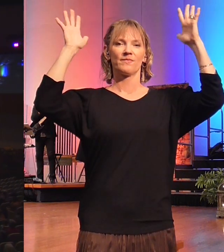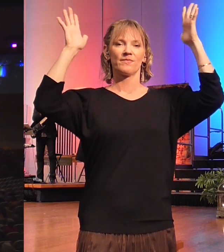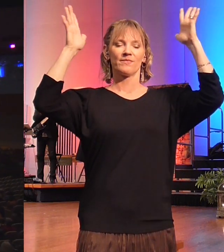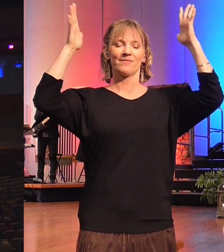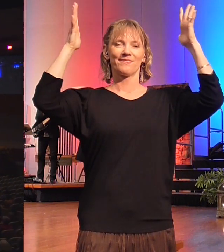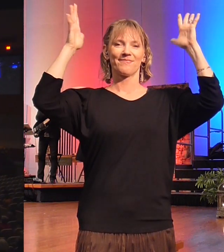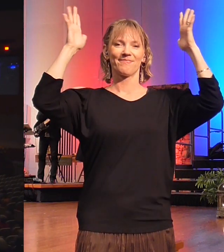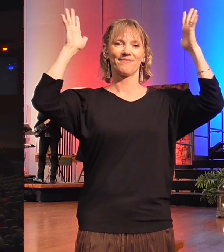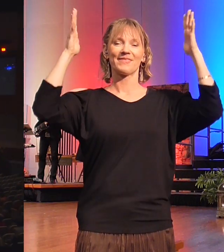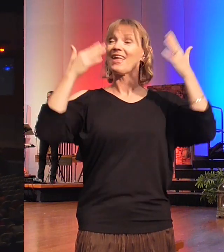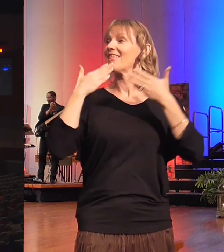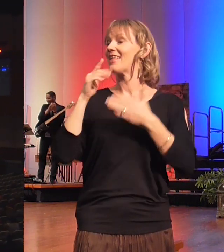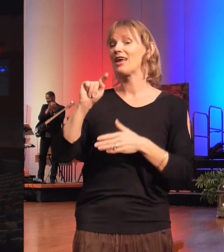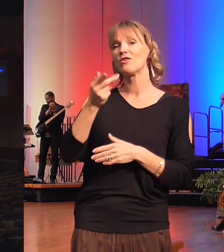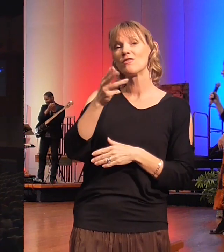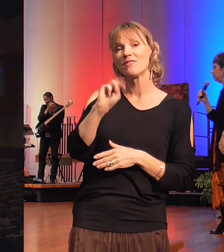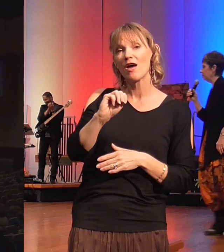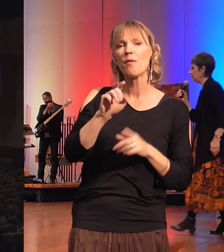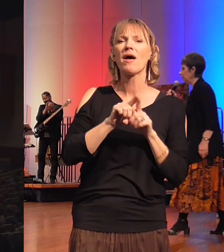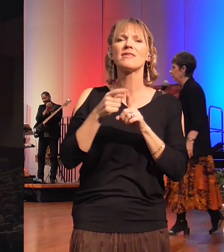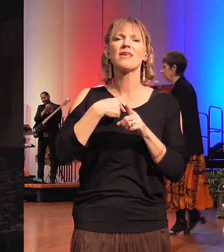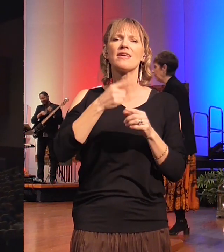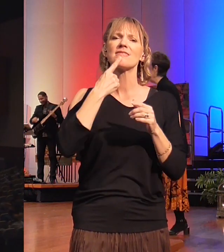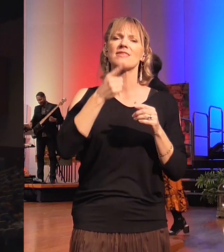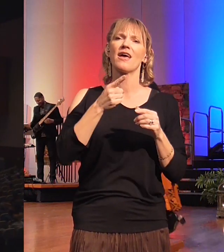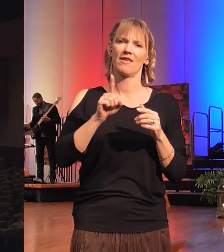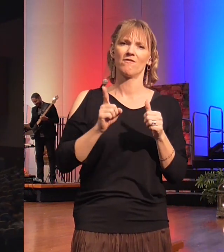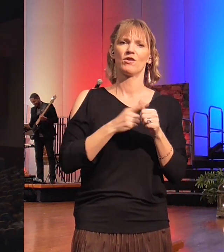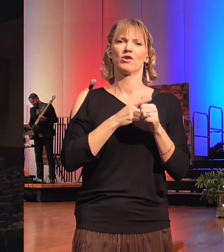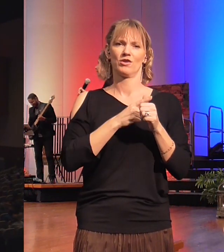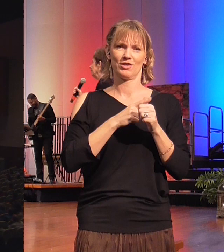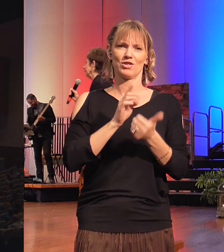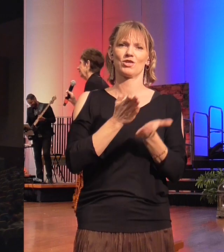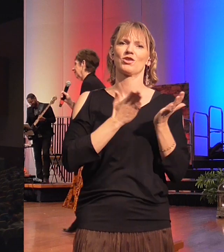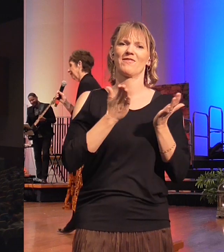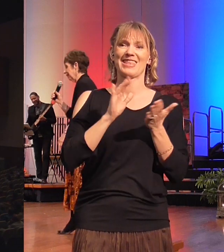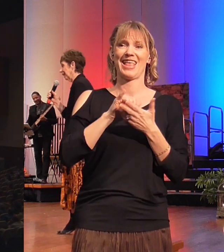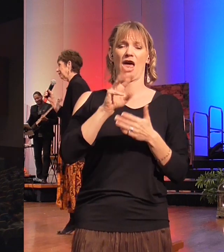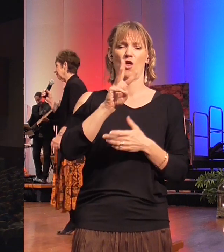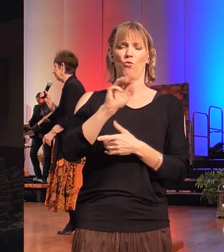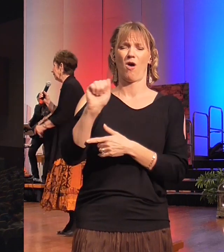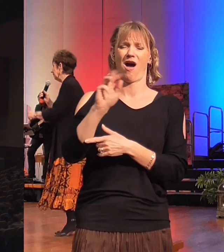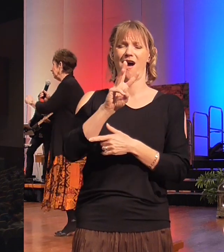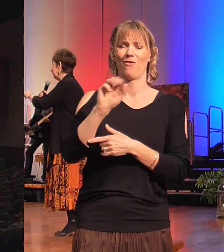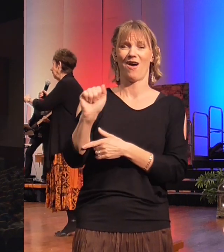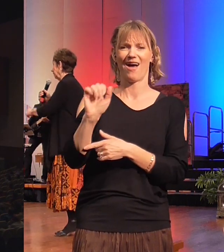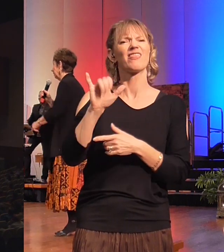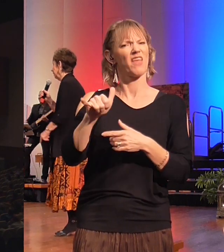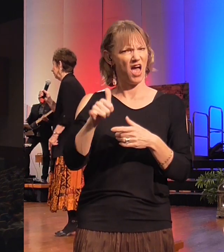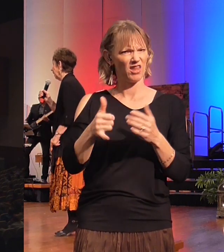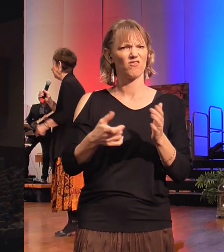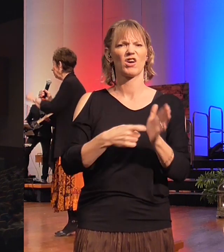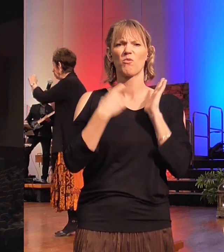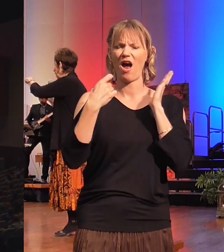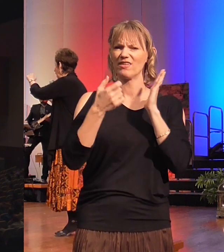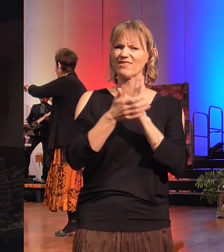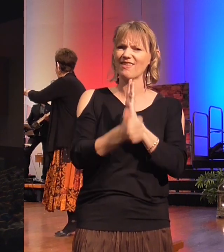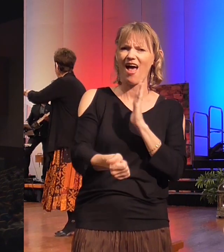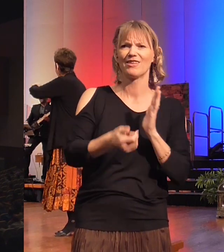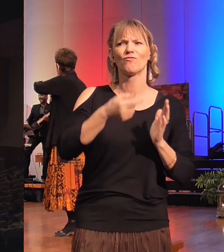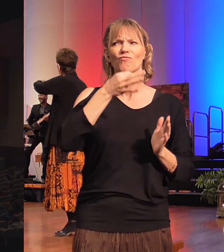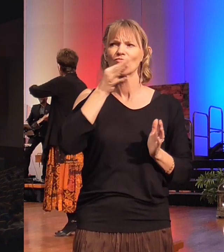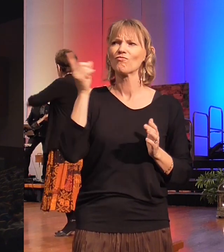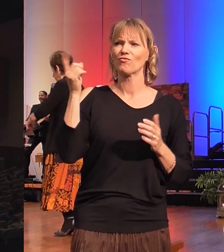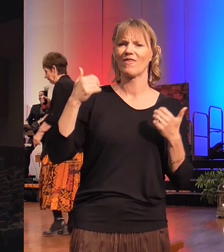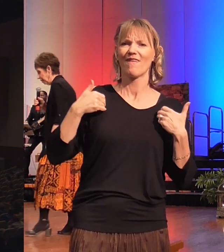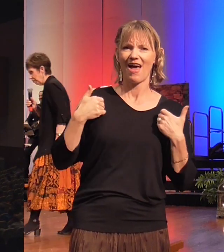Thank you, Tom. As I said at the first service, that wah-wah, yeah, that takes talent. And you have it. All of you do.